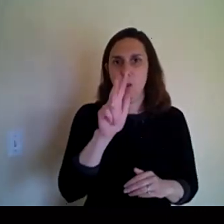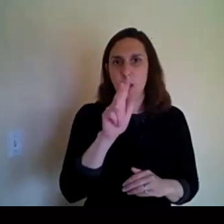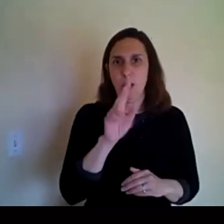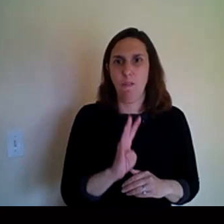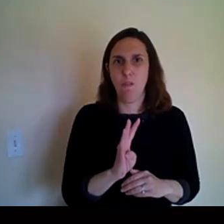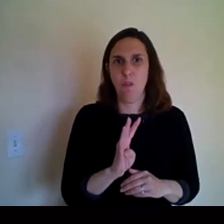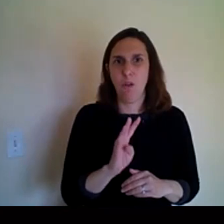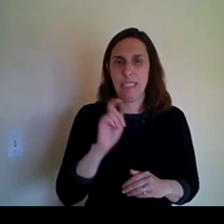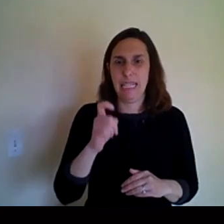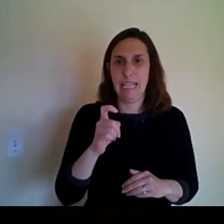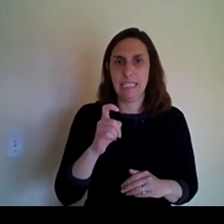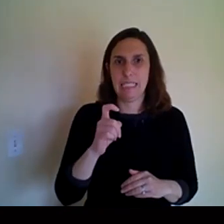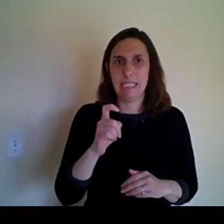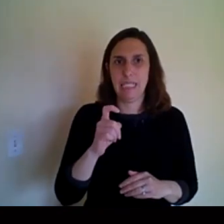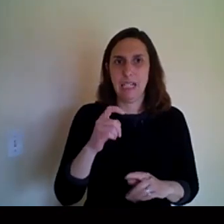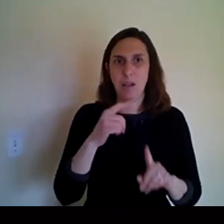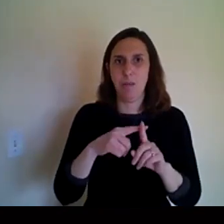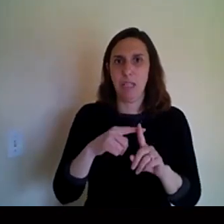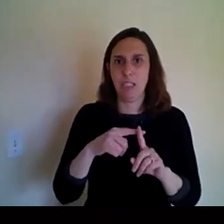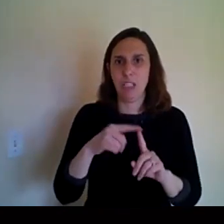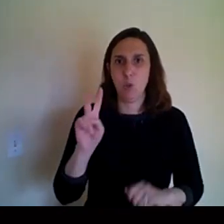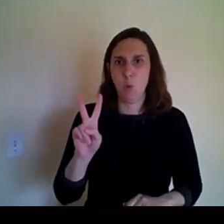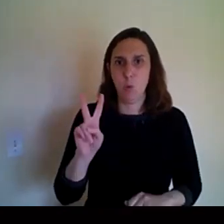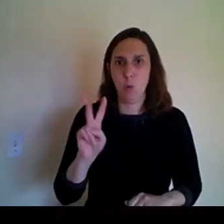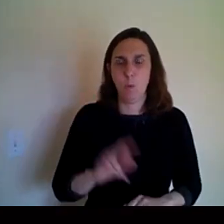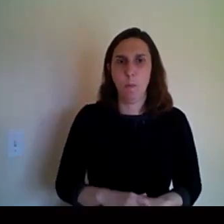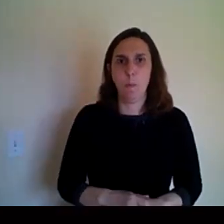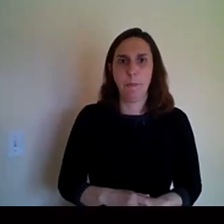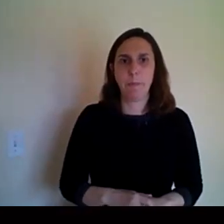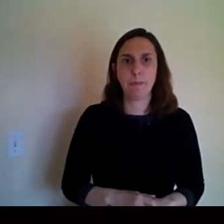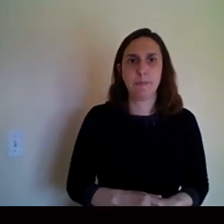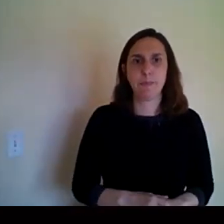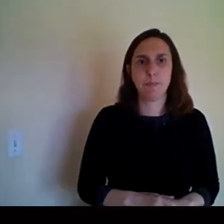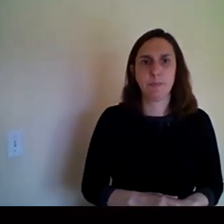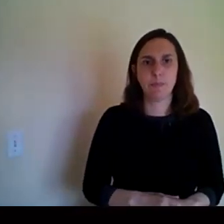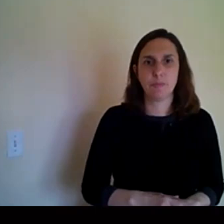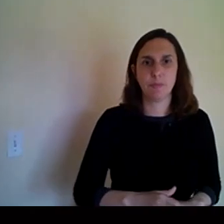3/4 x plus 2. And so